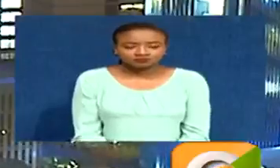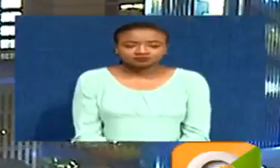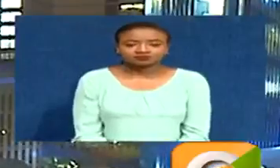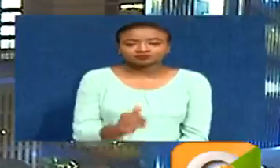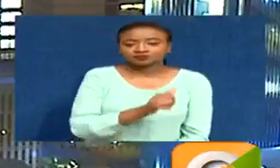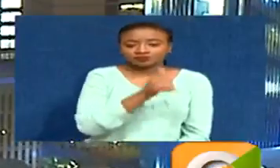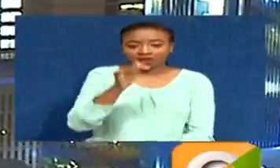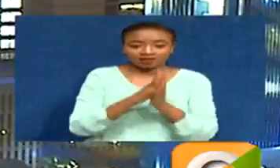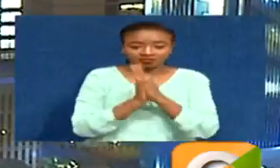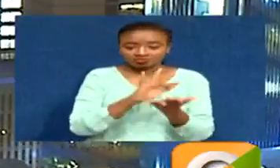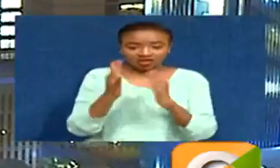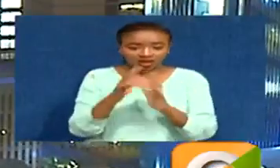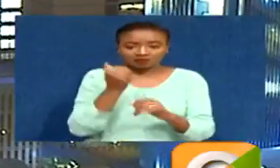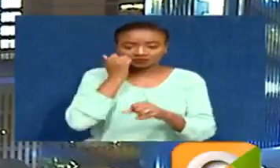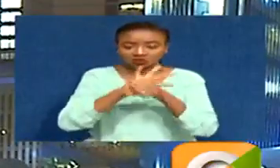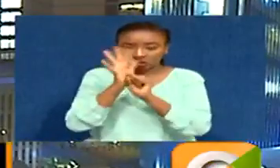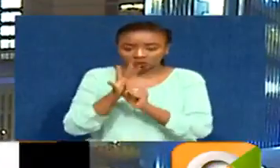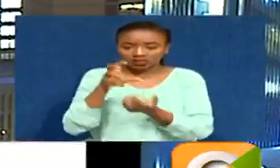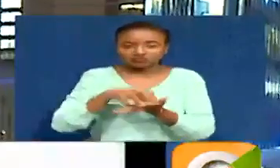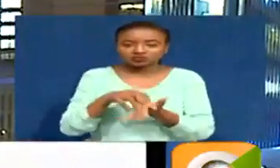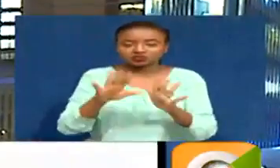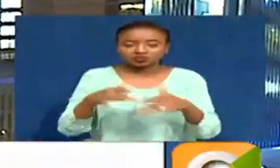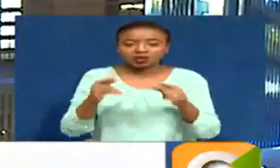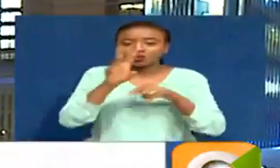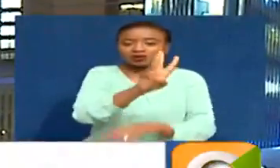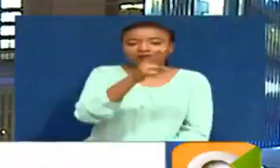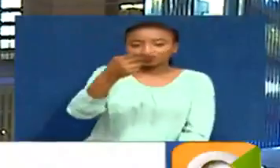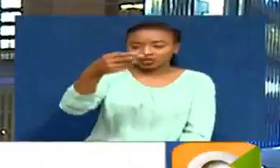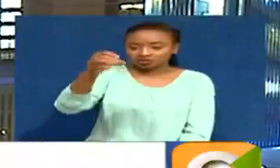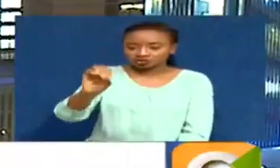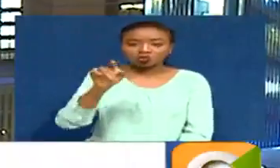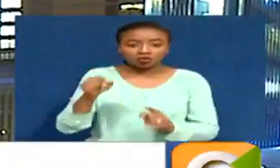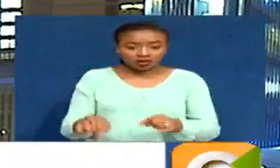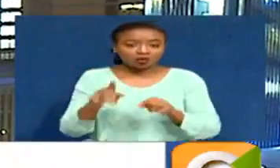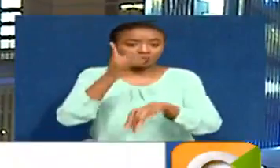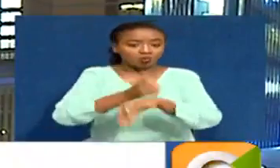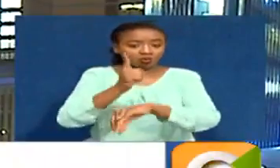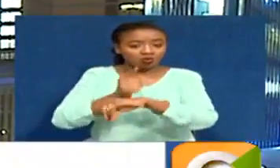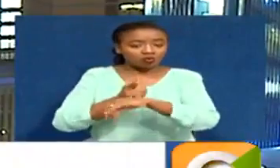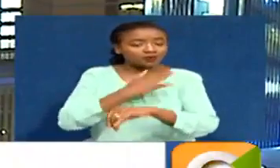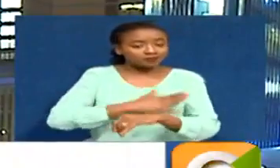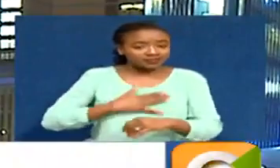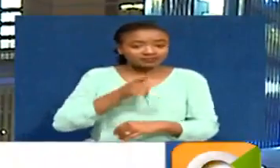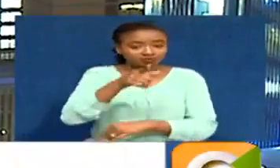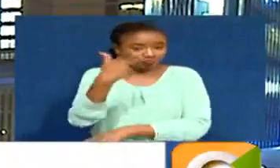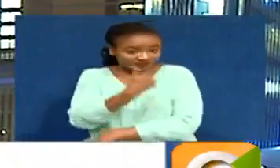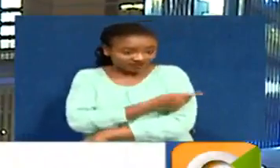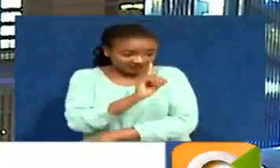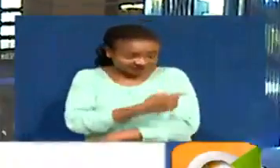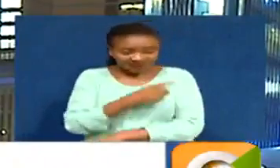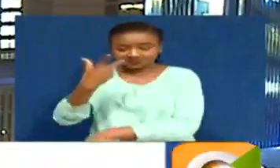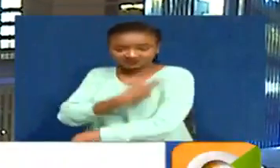On to our daily COVID-19 status update, and the World Health Organization is now warning against the mixing of